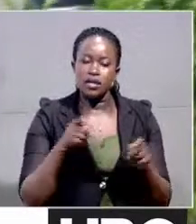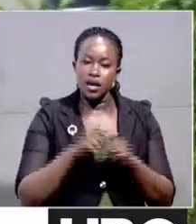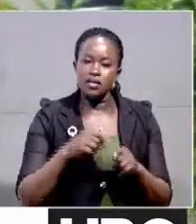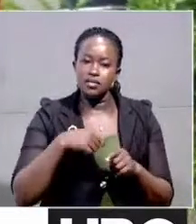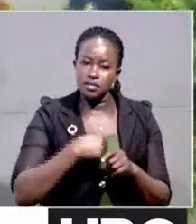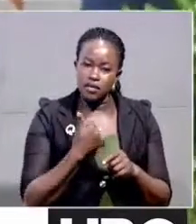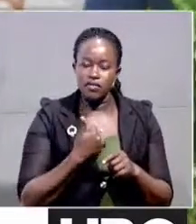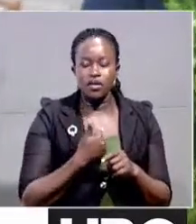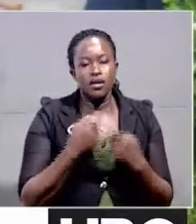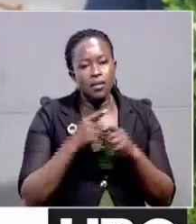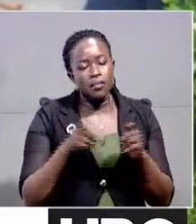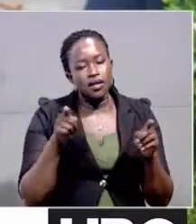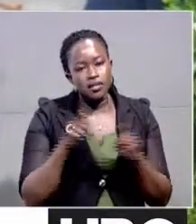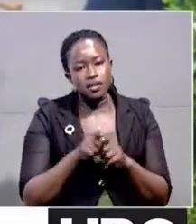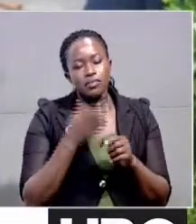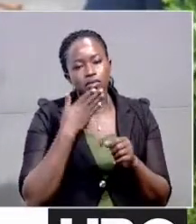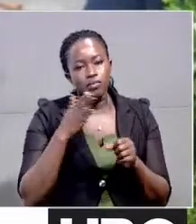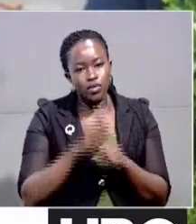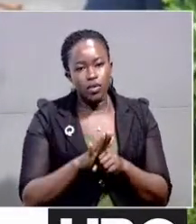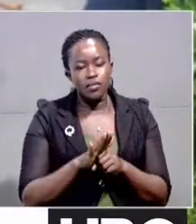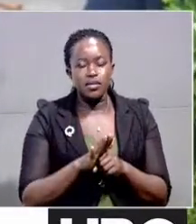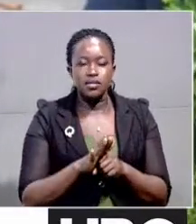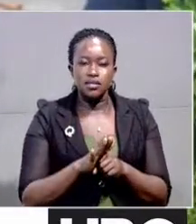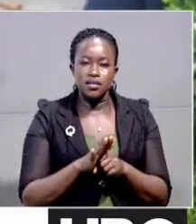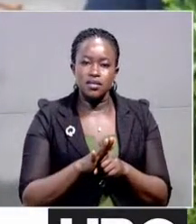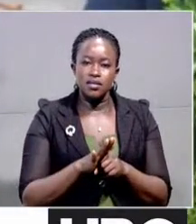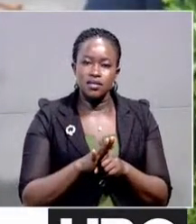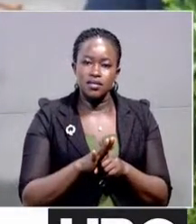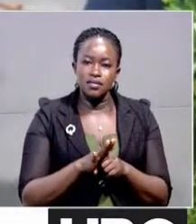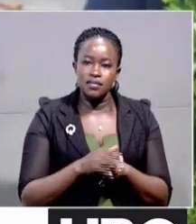we have been promised also to be.